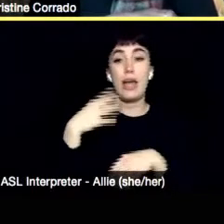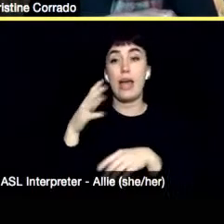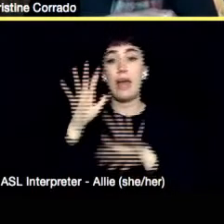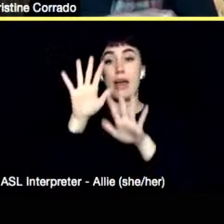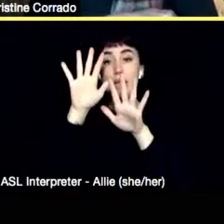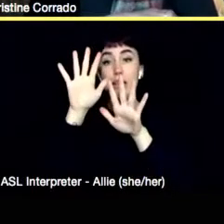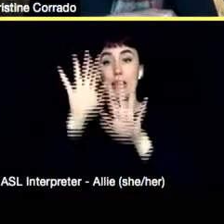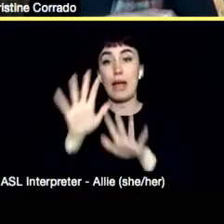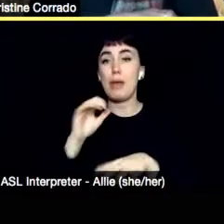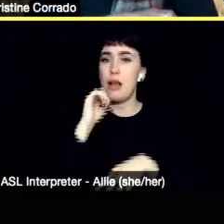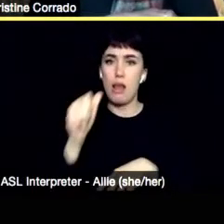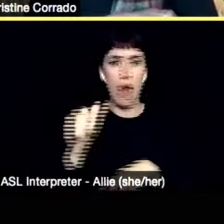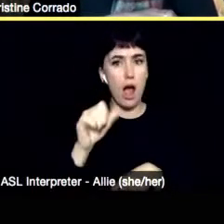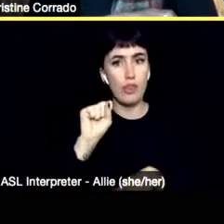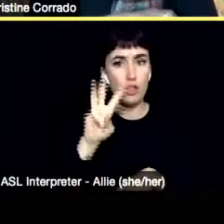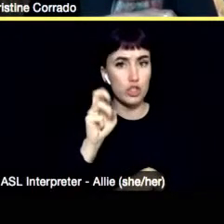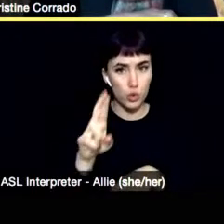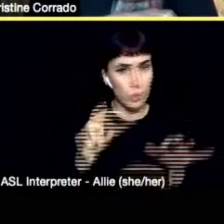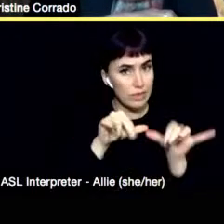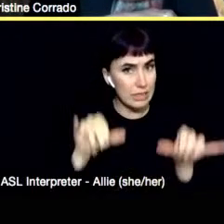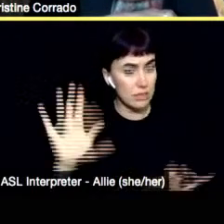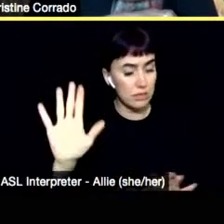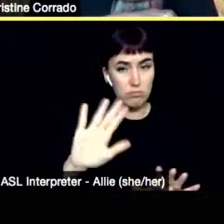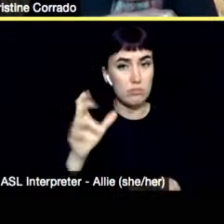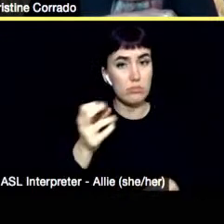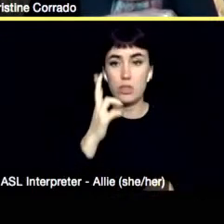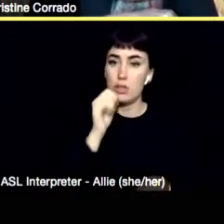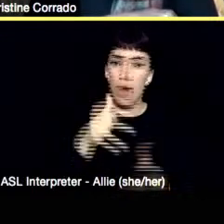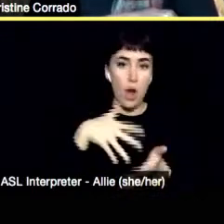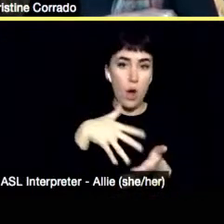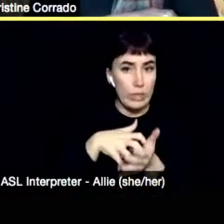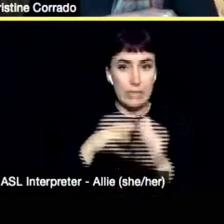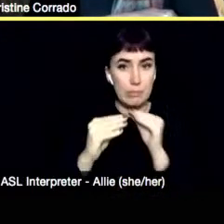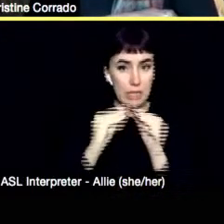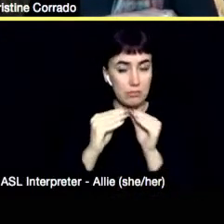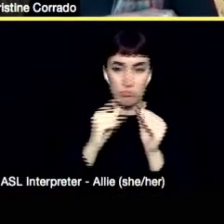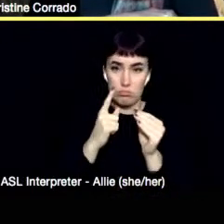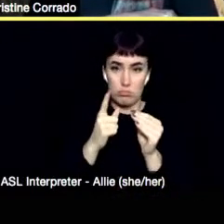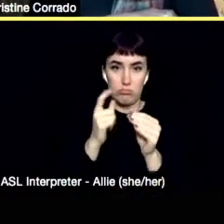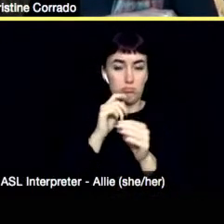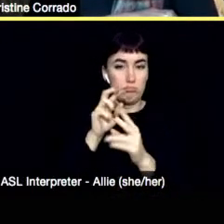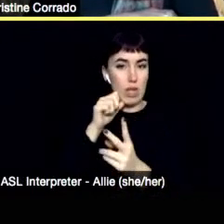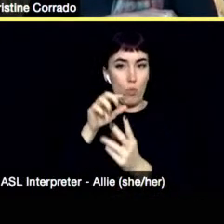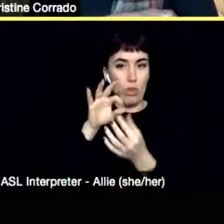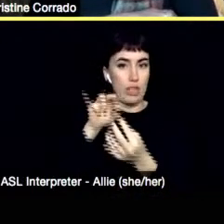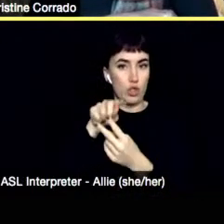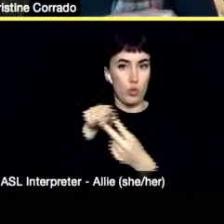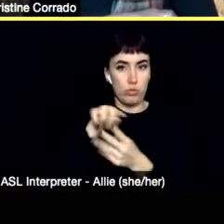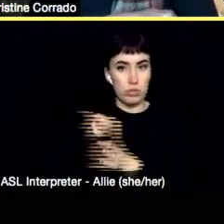sewer system, not an poor maintenance on the system. So while it